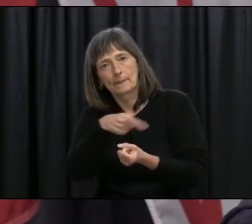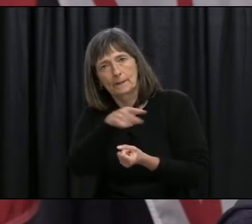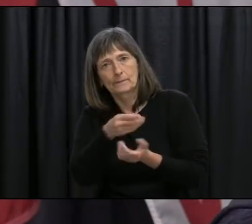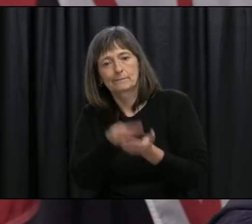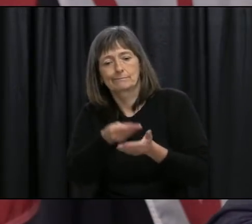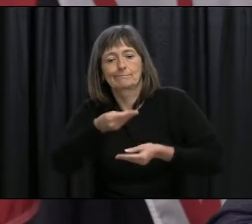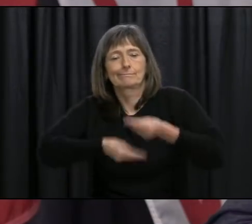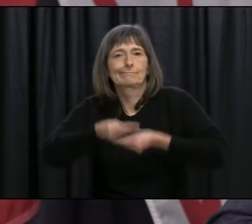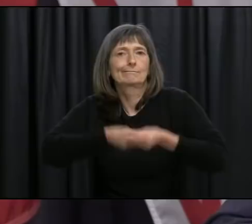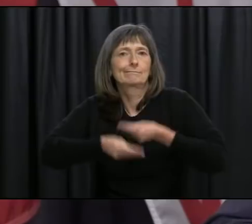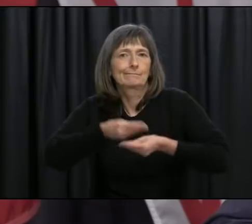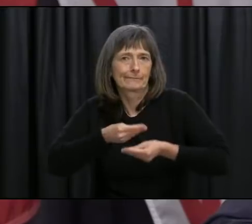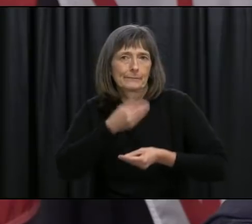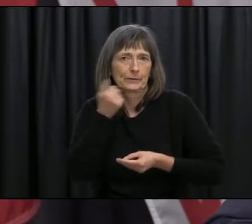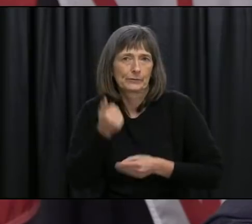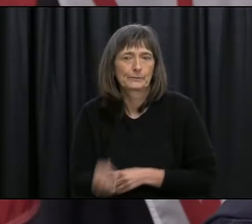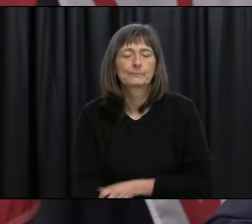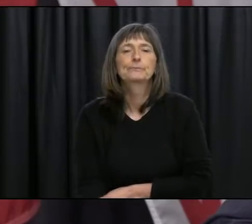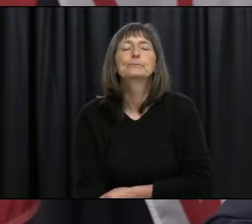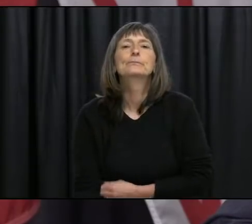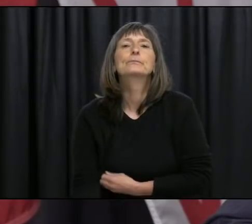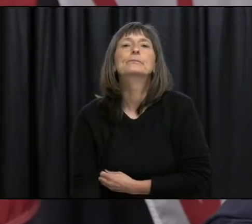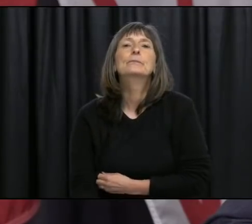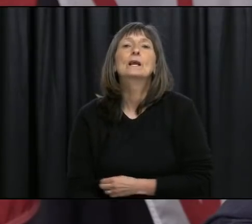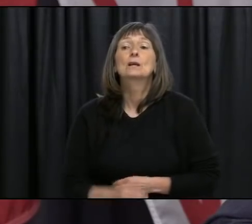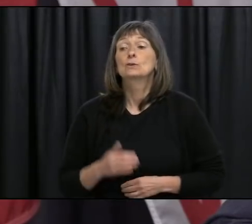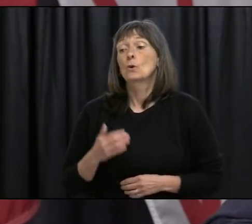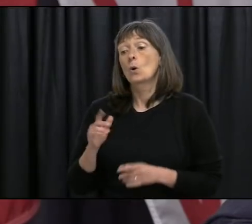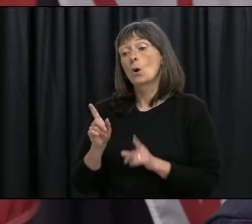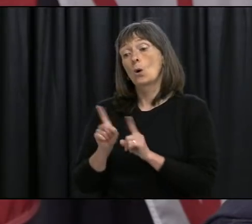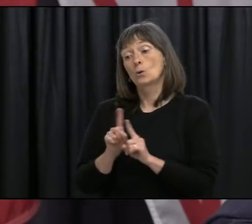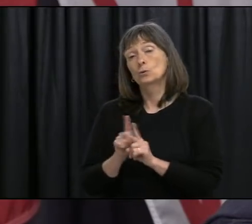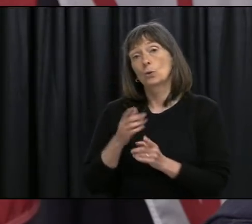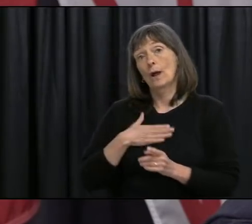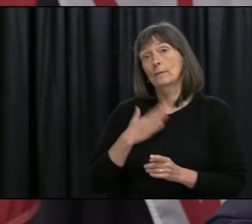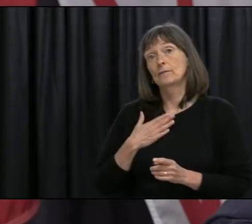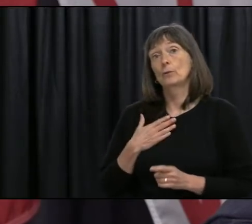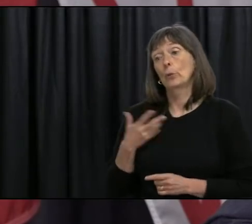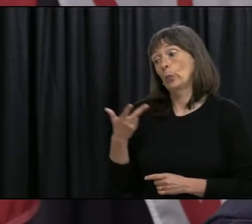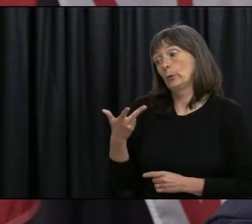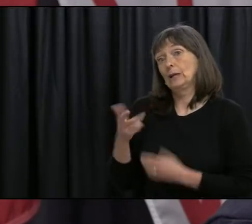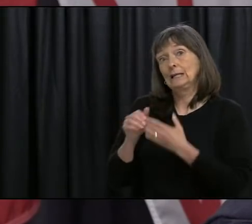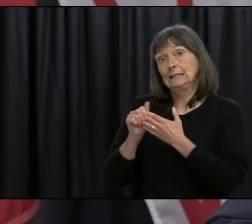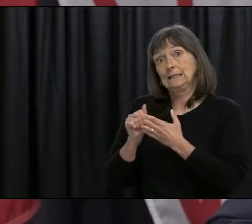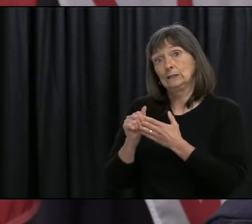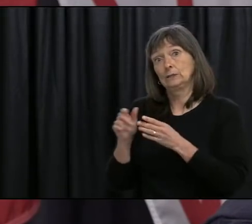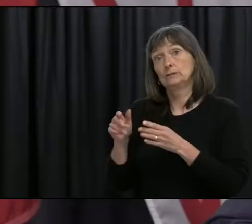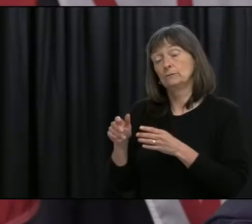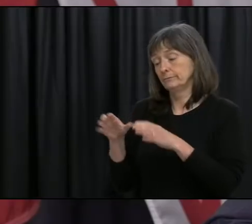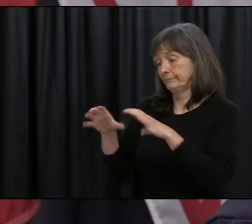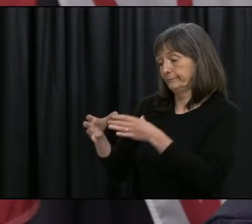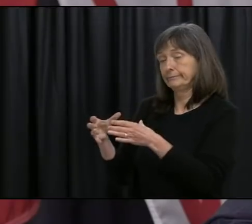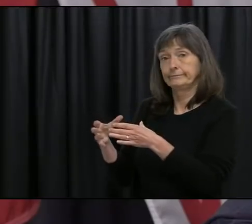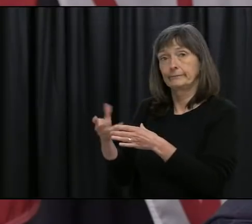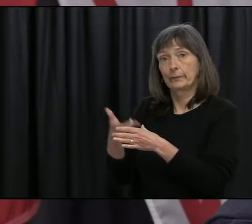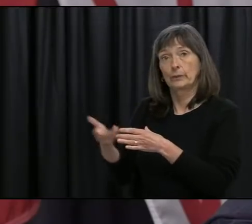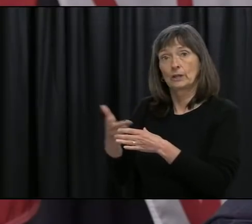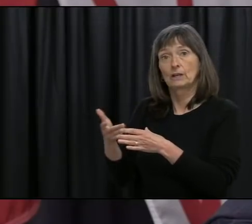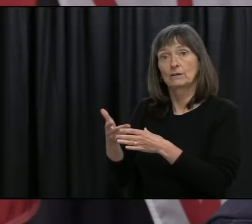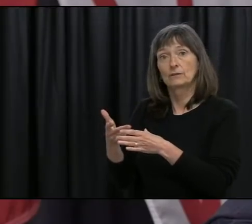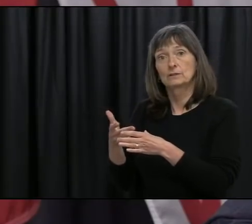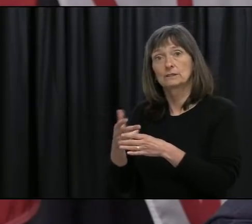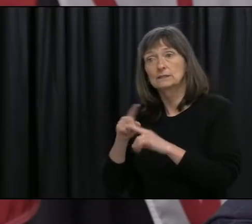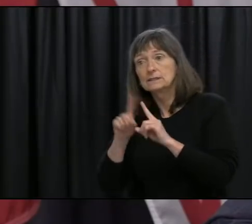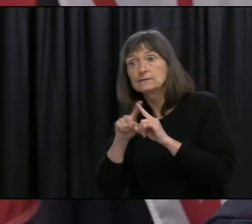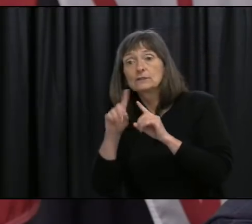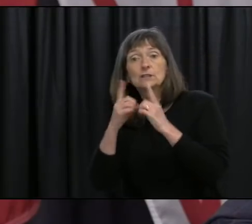particular time. So very pleased to say, too, that the All-Party Joint Committee, all our MHAs, our ministers, our departmental officials,